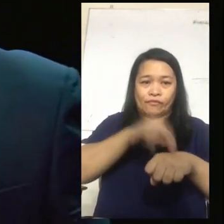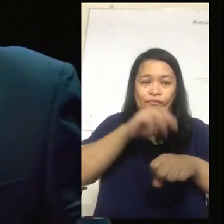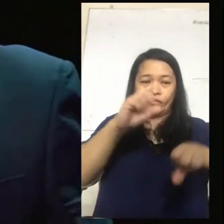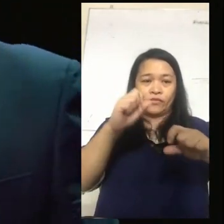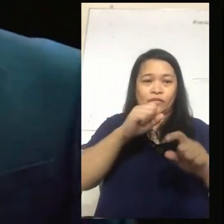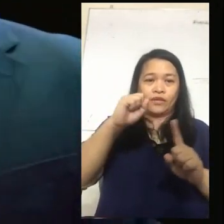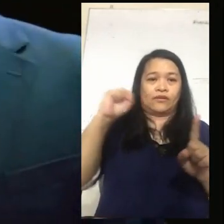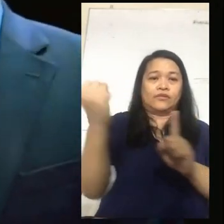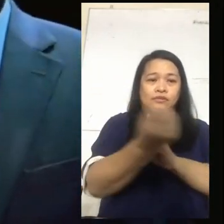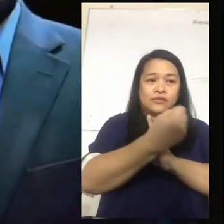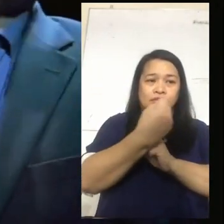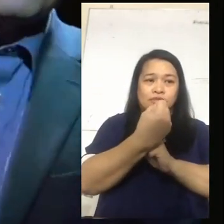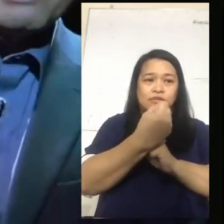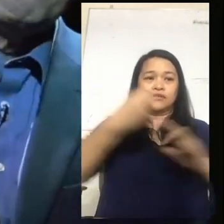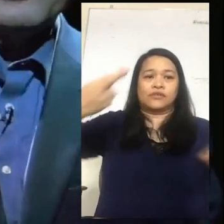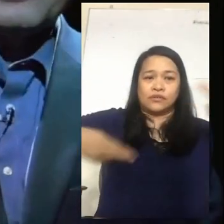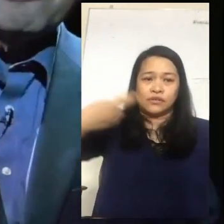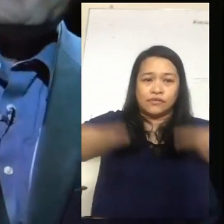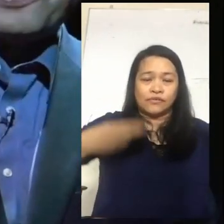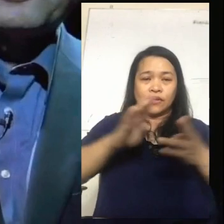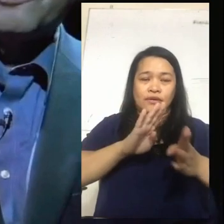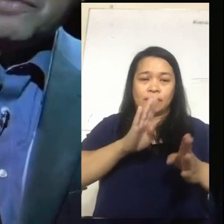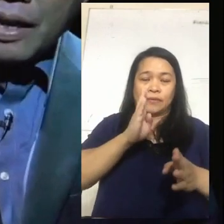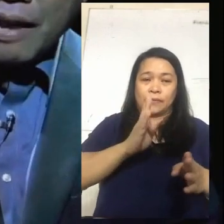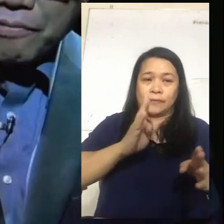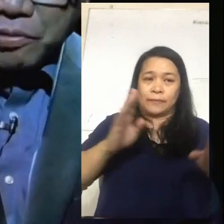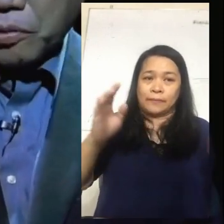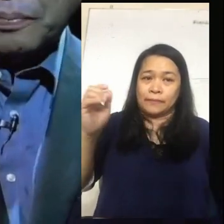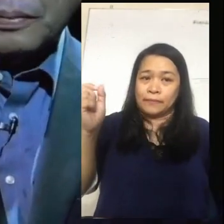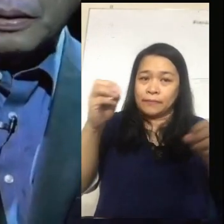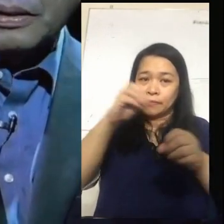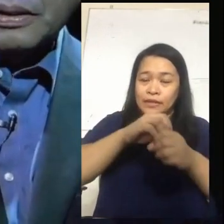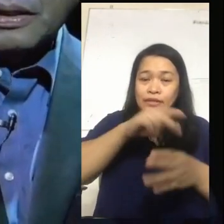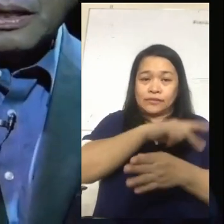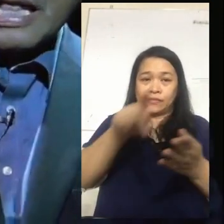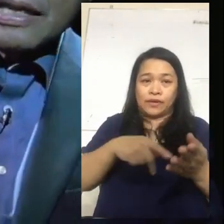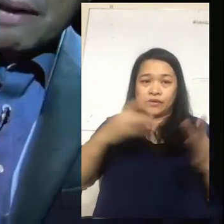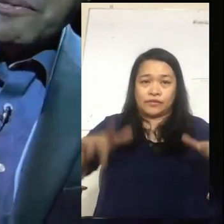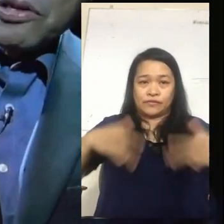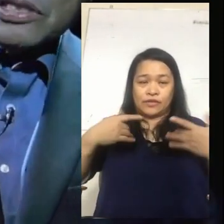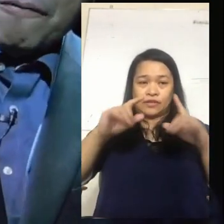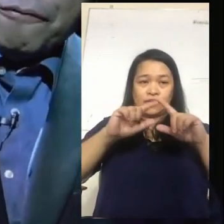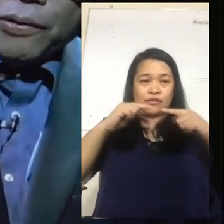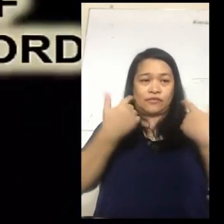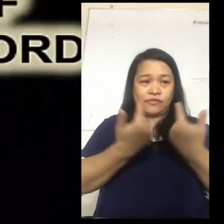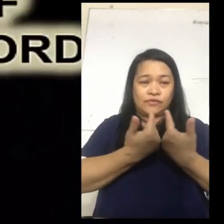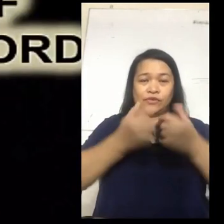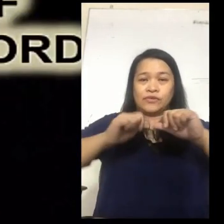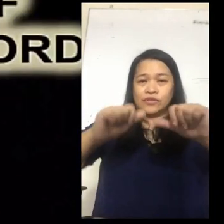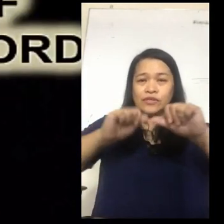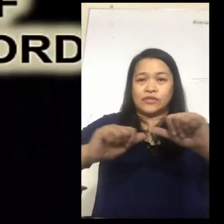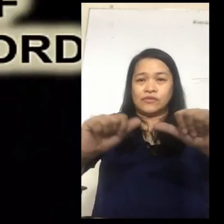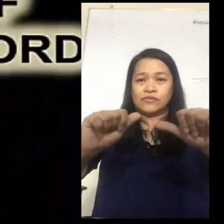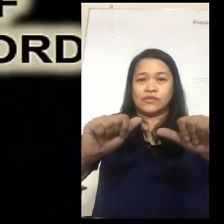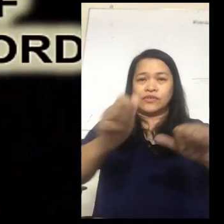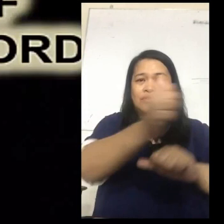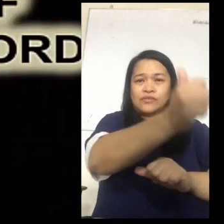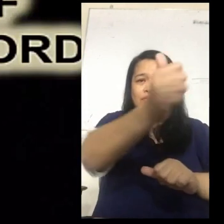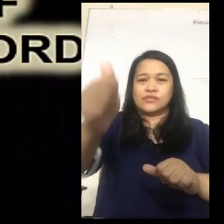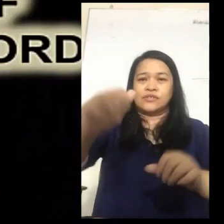sitwasyon, you know, revive being part of the life group. And then, keep yourself full of God's